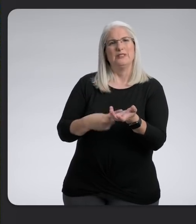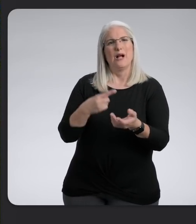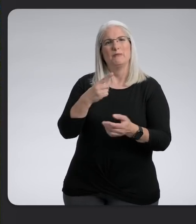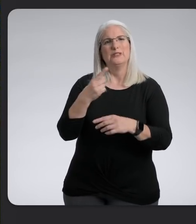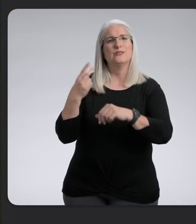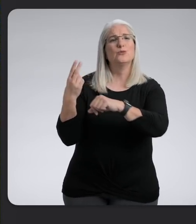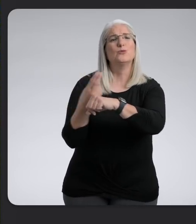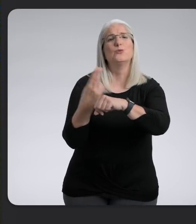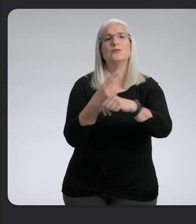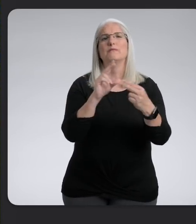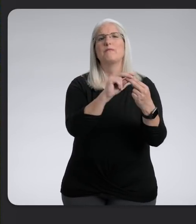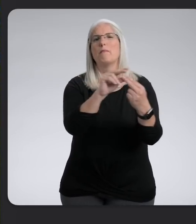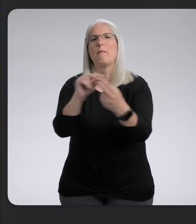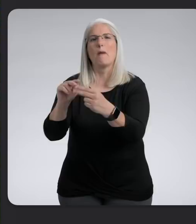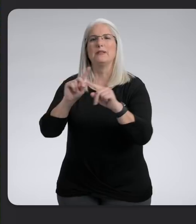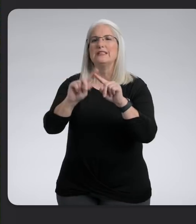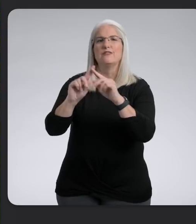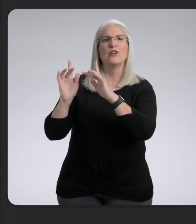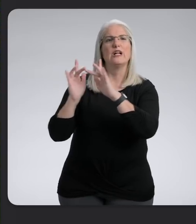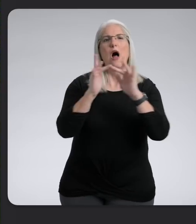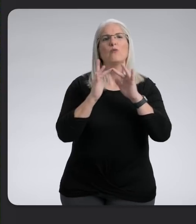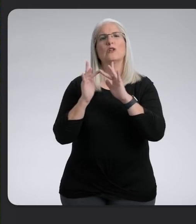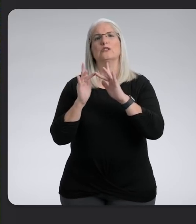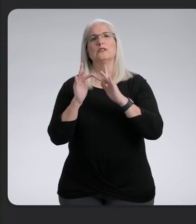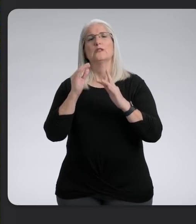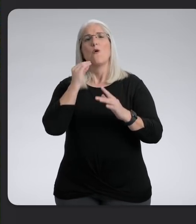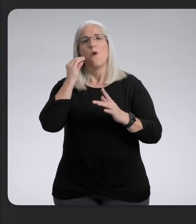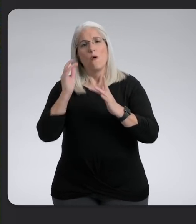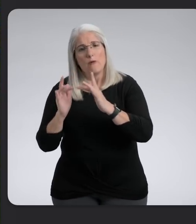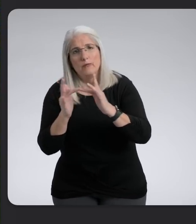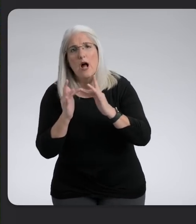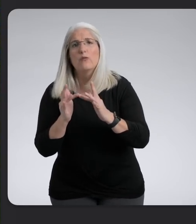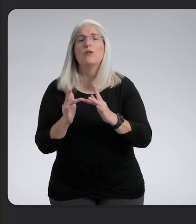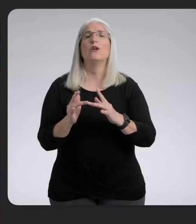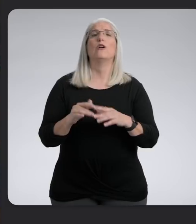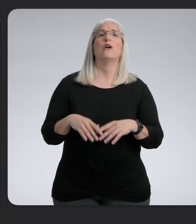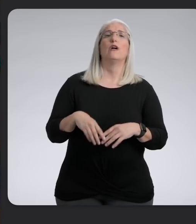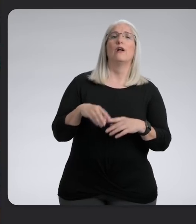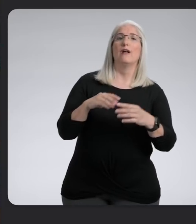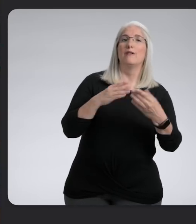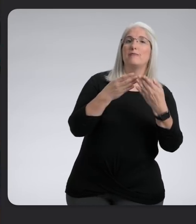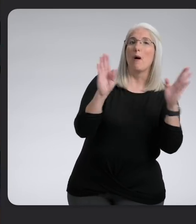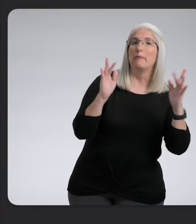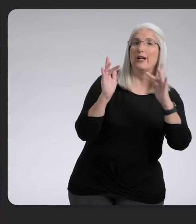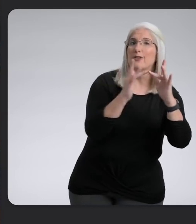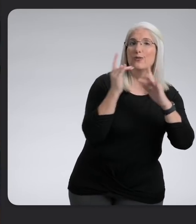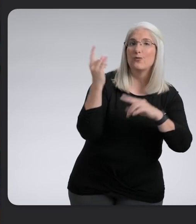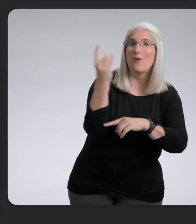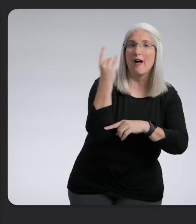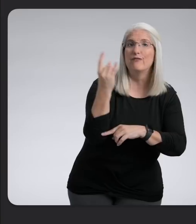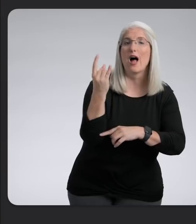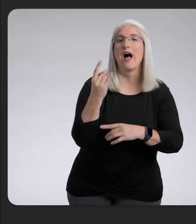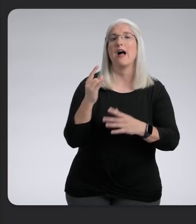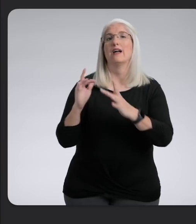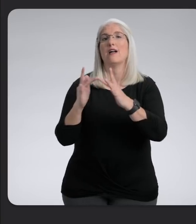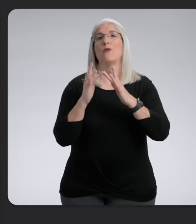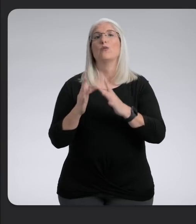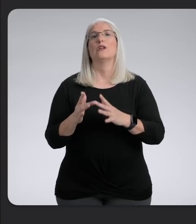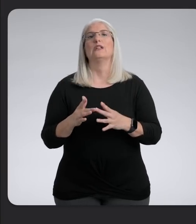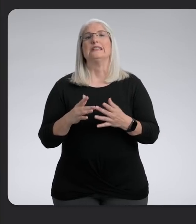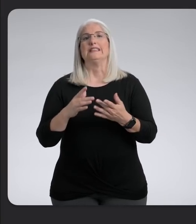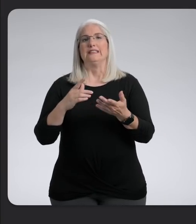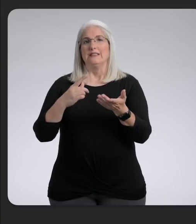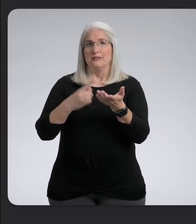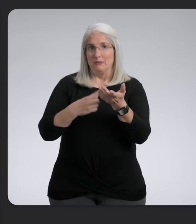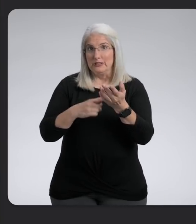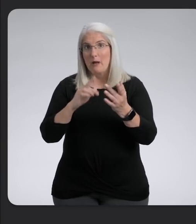all use a variety of networks to browse the web, from the internet in our own homes to public Wi-Fi on the go. And behind the